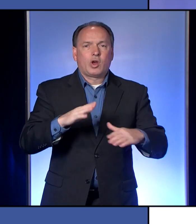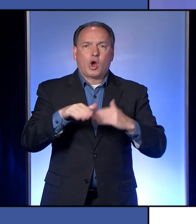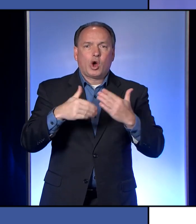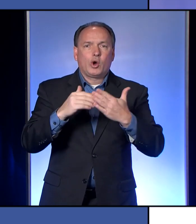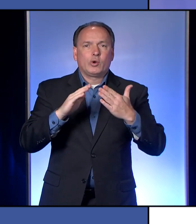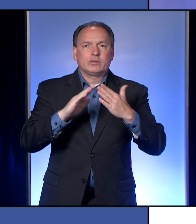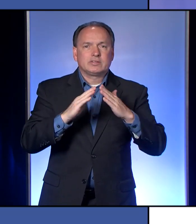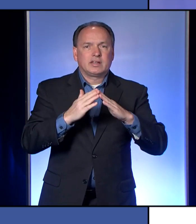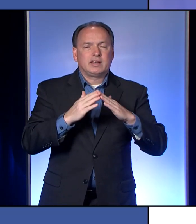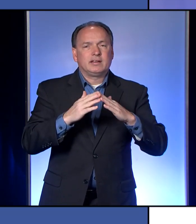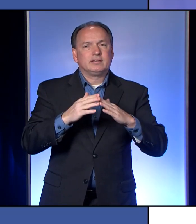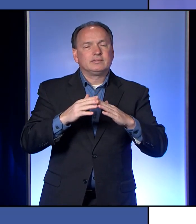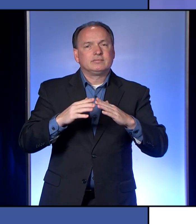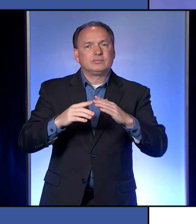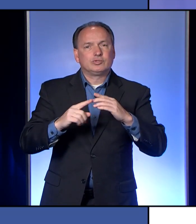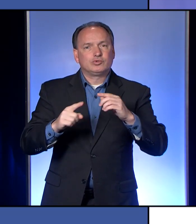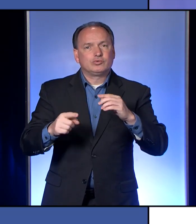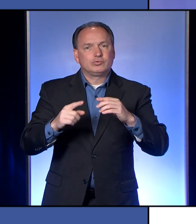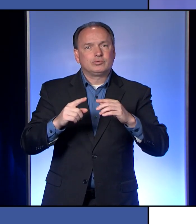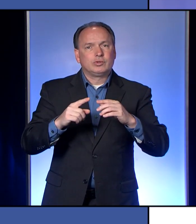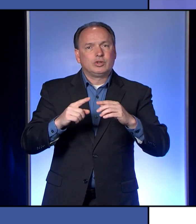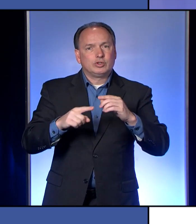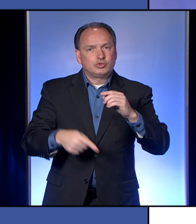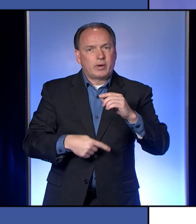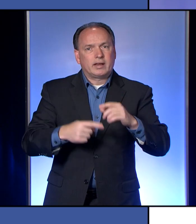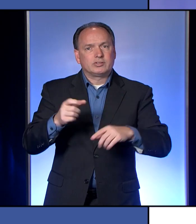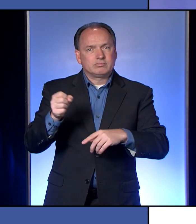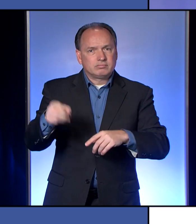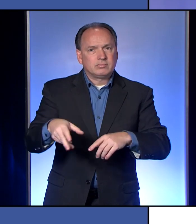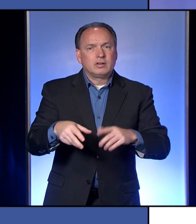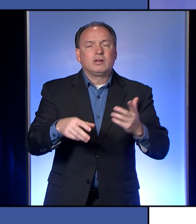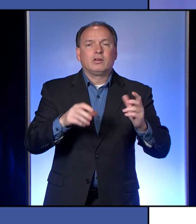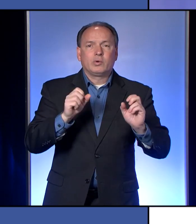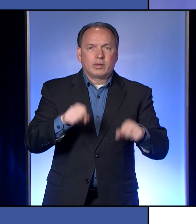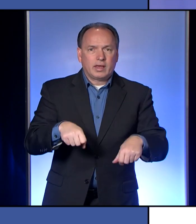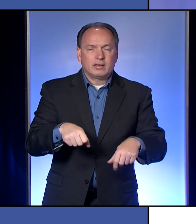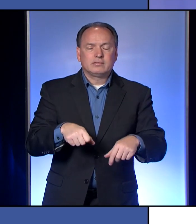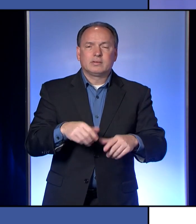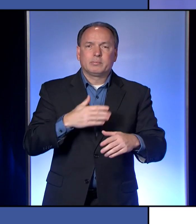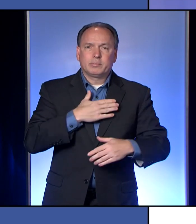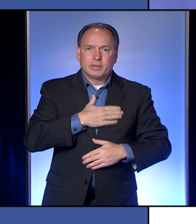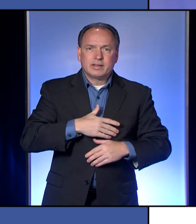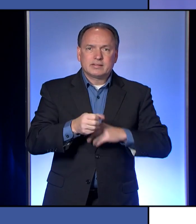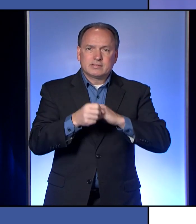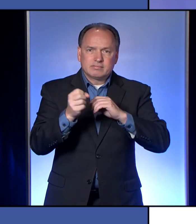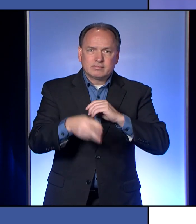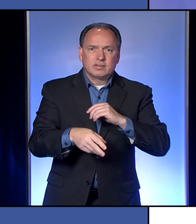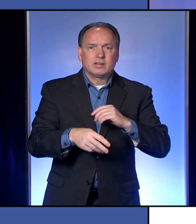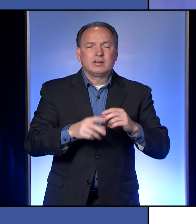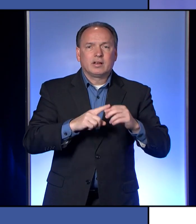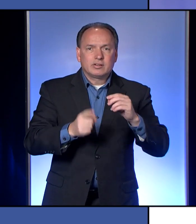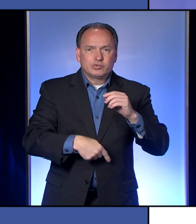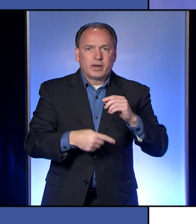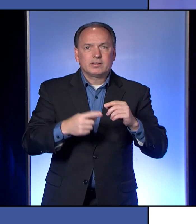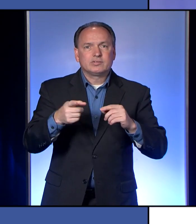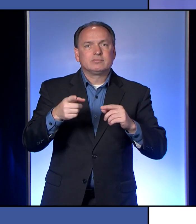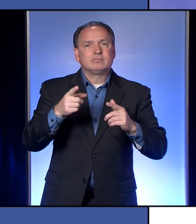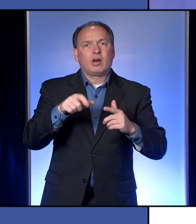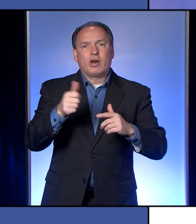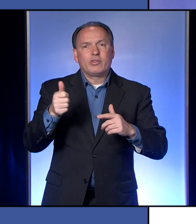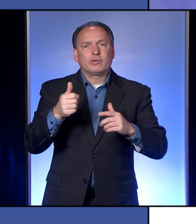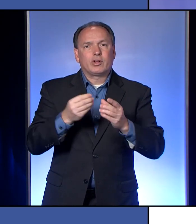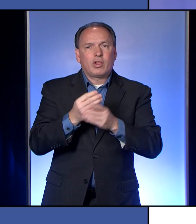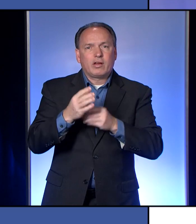trash receptacles are open now, so please be sure that you dispose of your mask, gloves, or any other